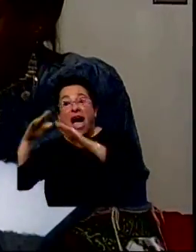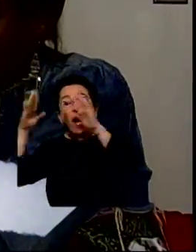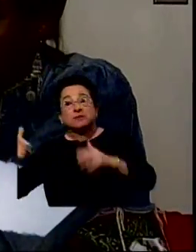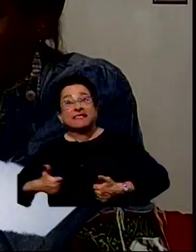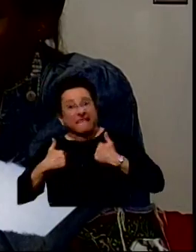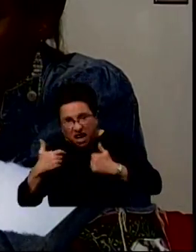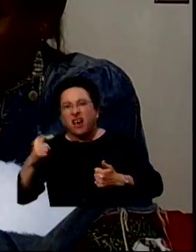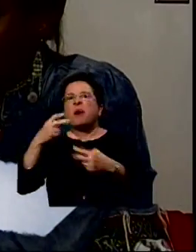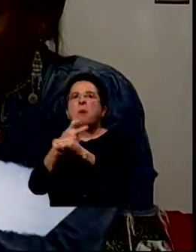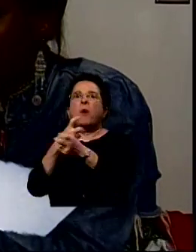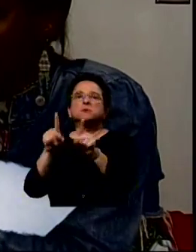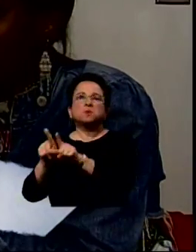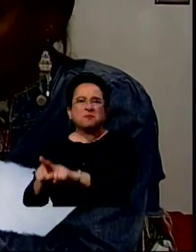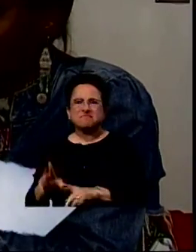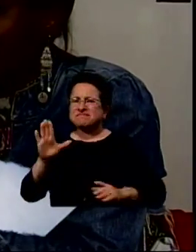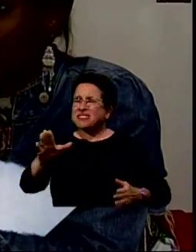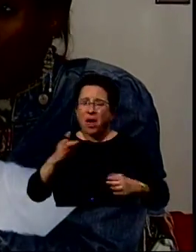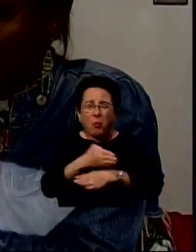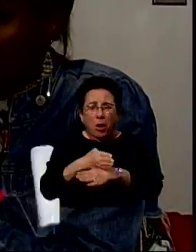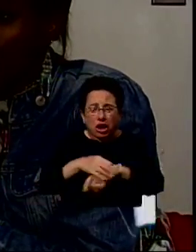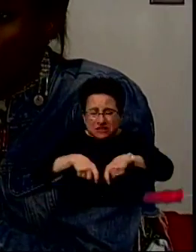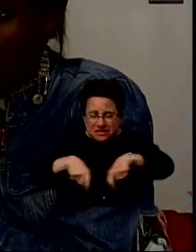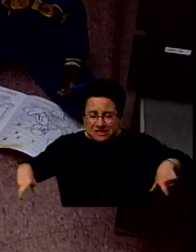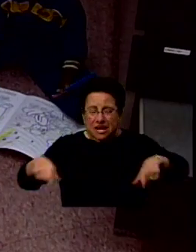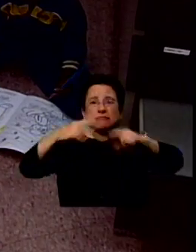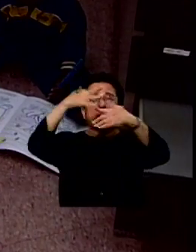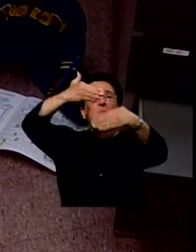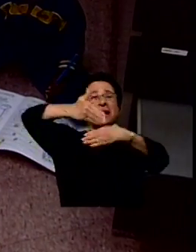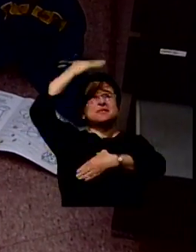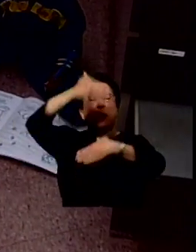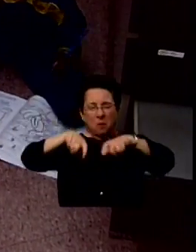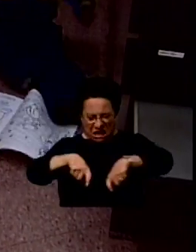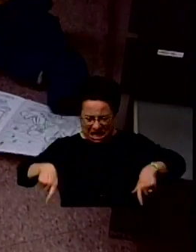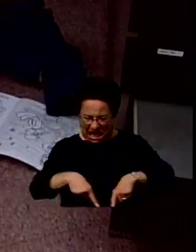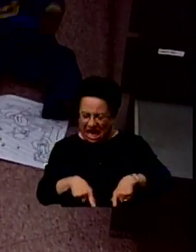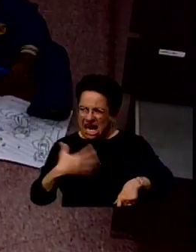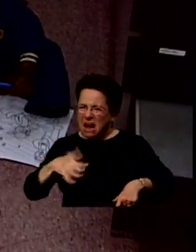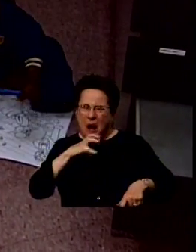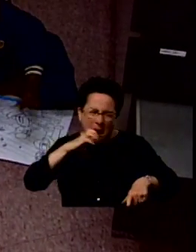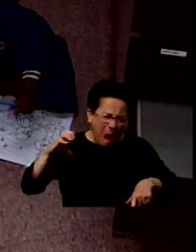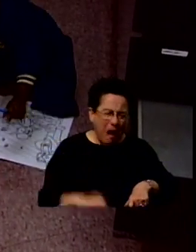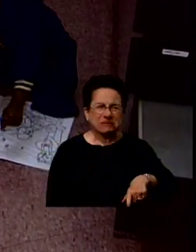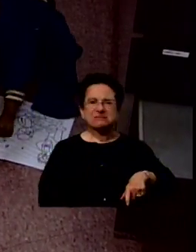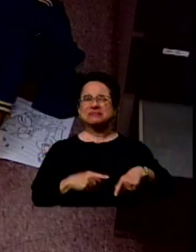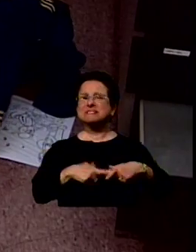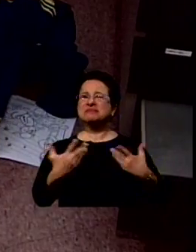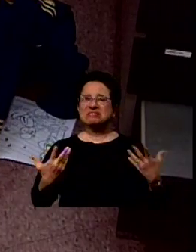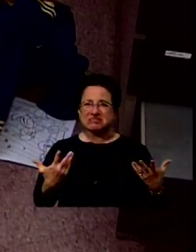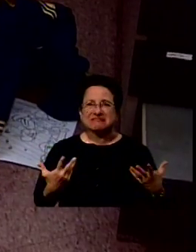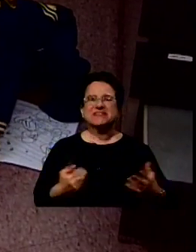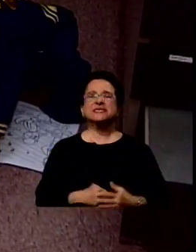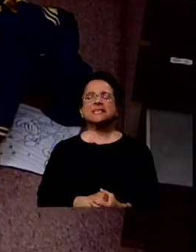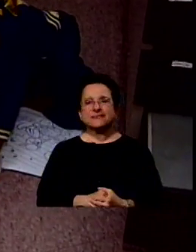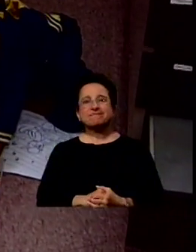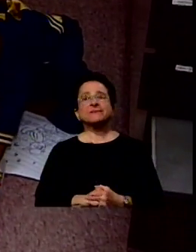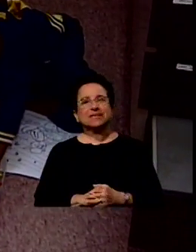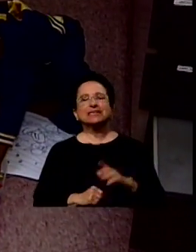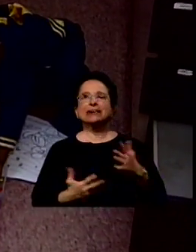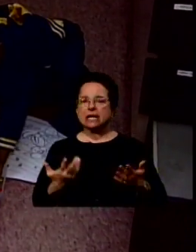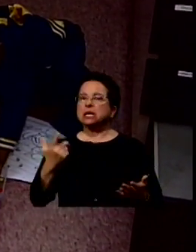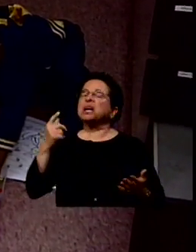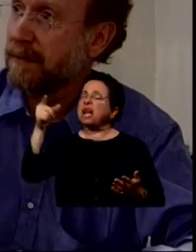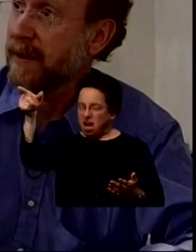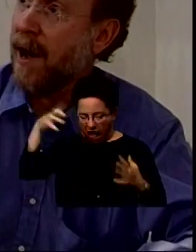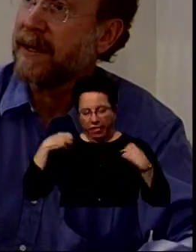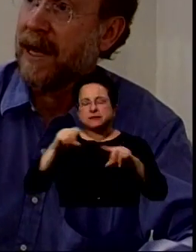lead paint chips in the windowsills, just the wood was like real old. But lead was found in the house Natasha is currently living in as